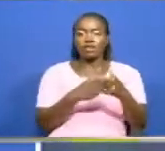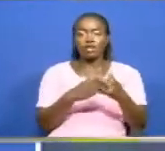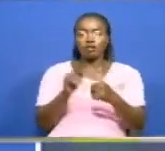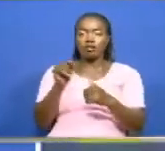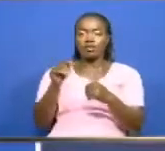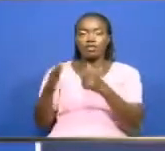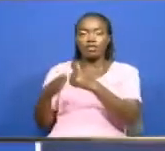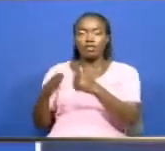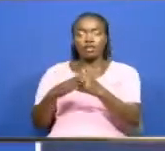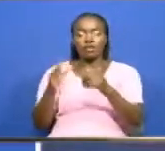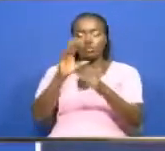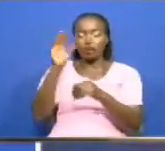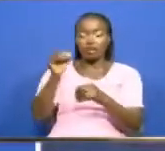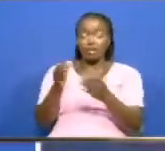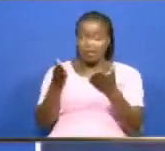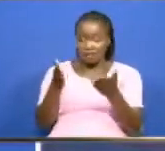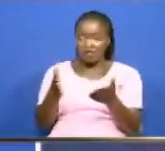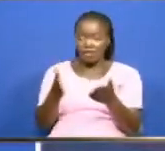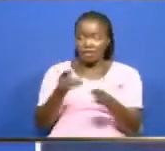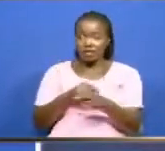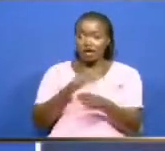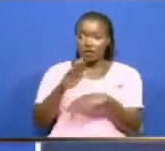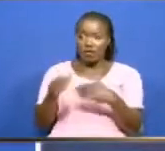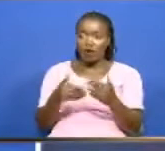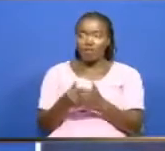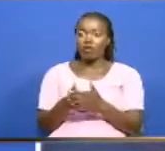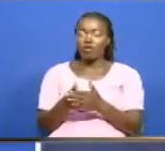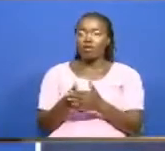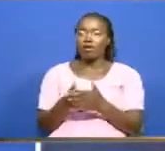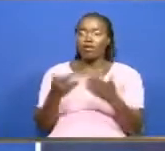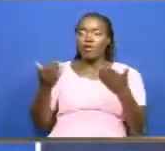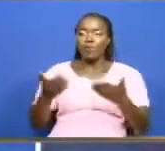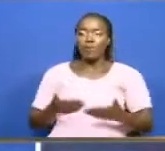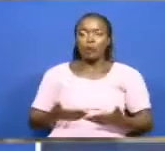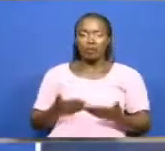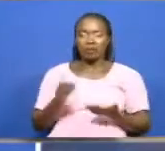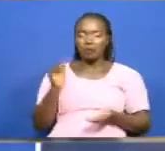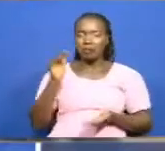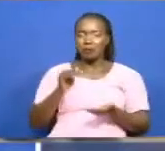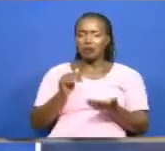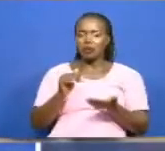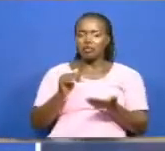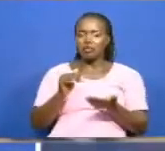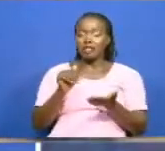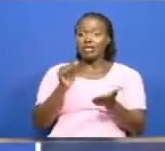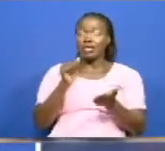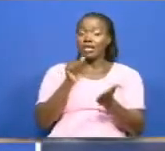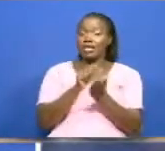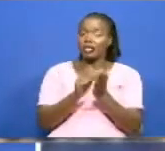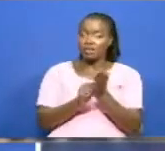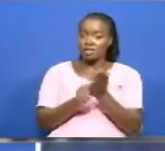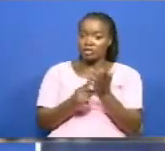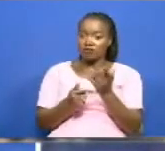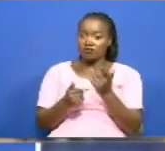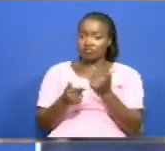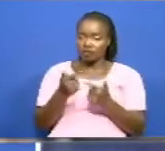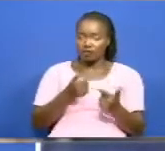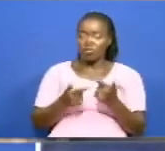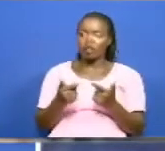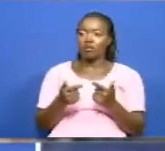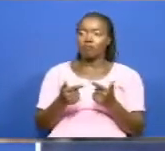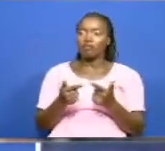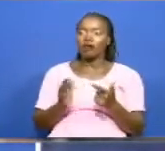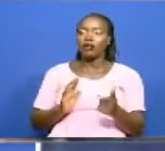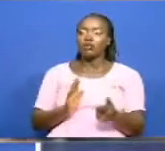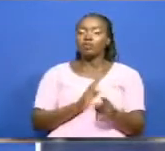99.99% available every other time. So we really welcome many more agencies to come on board, and actually very soon